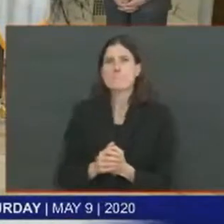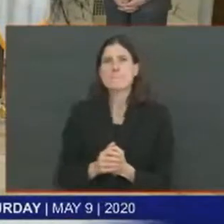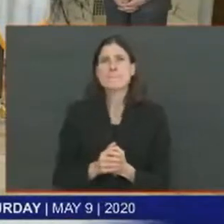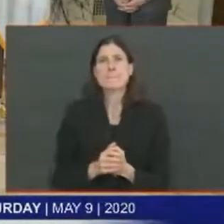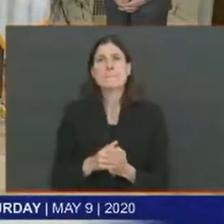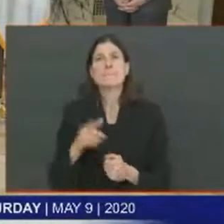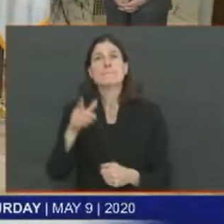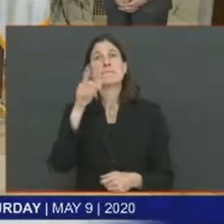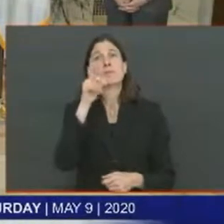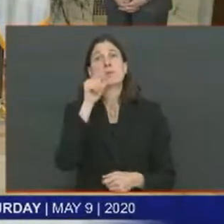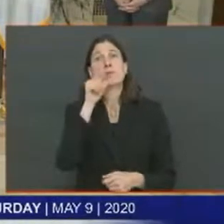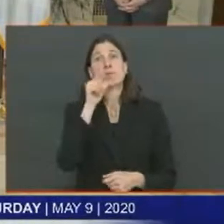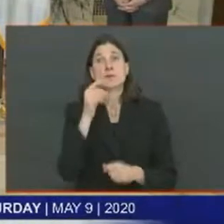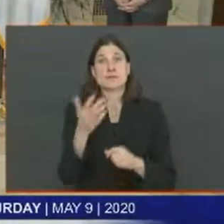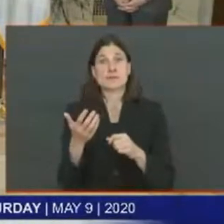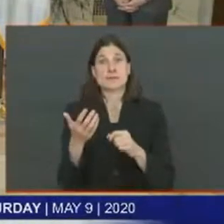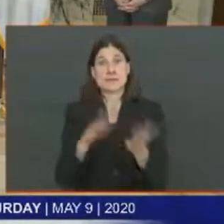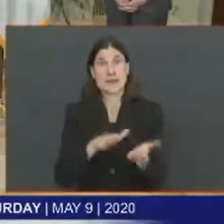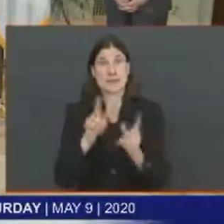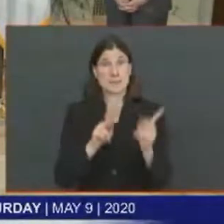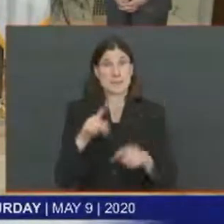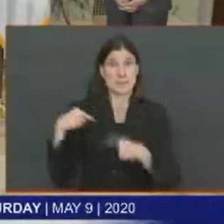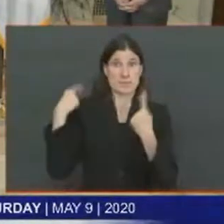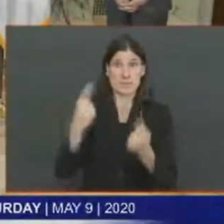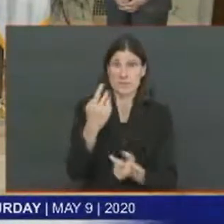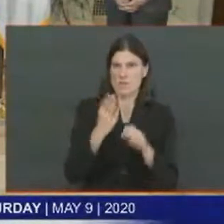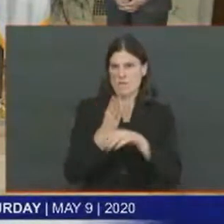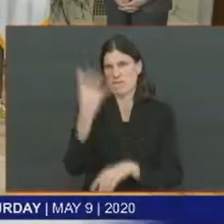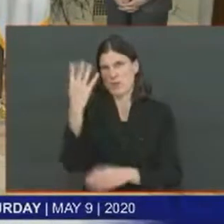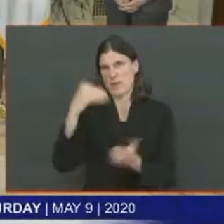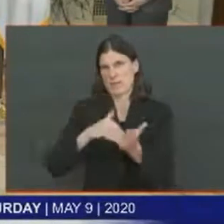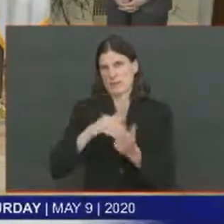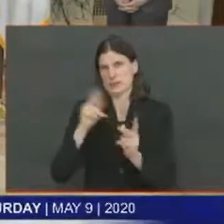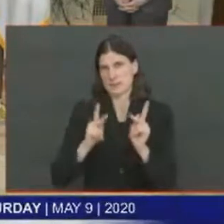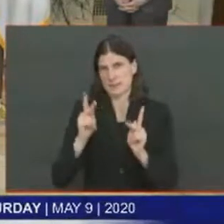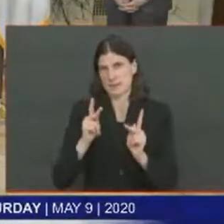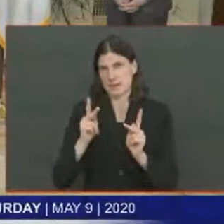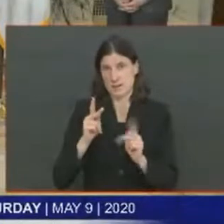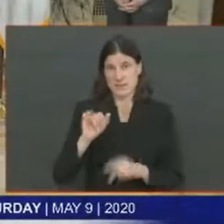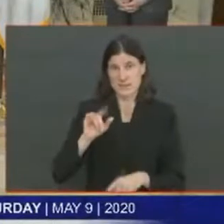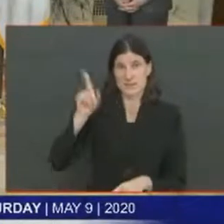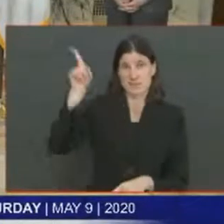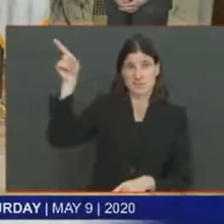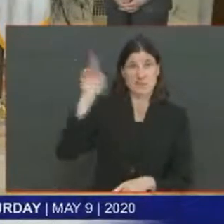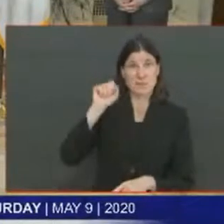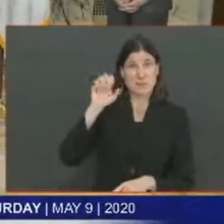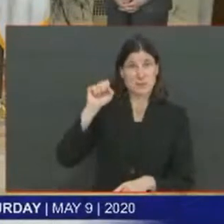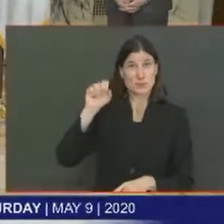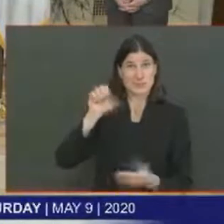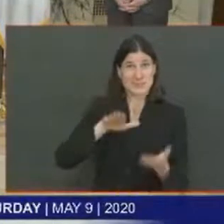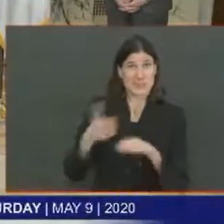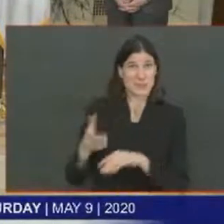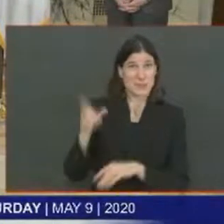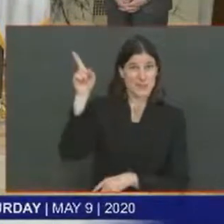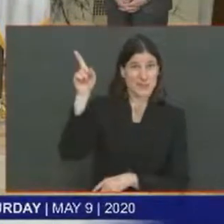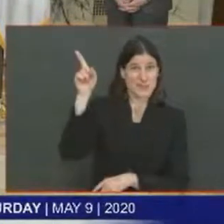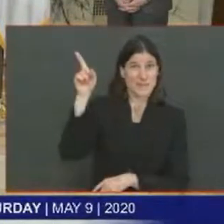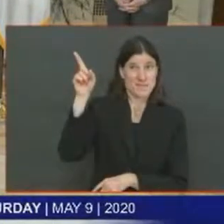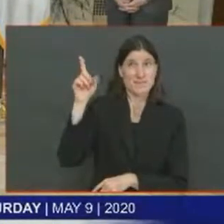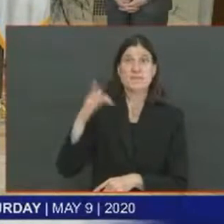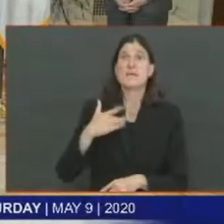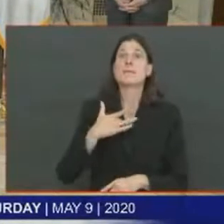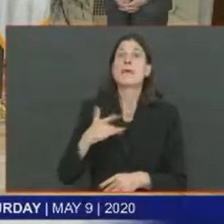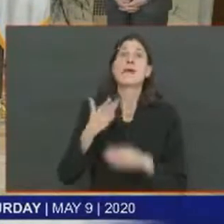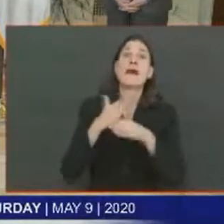have died of COVID-19 in Massachusetts as of Wednesday was 82. What is the average age of people who have died in